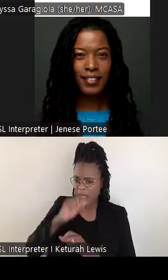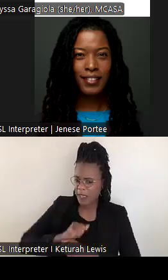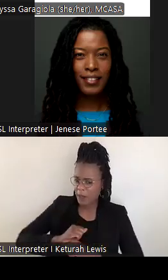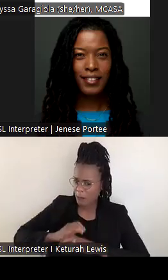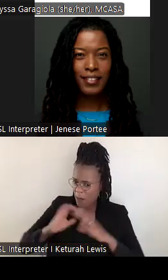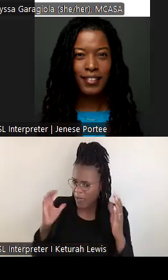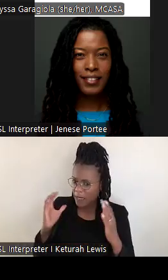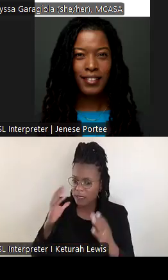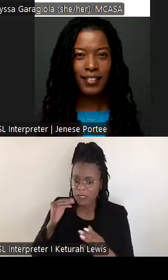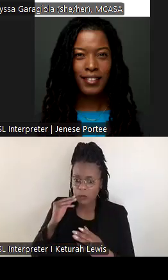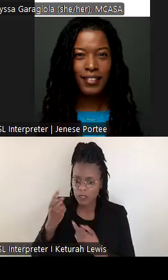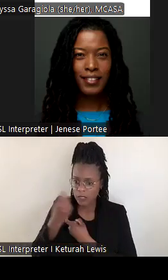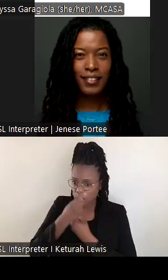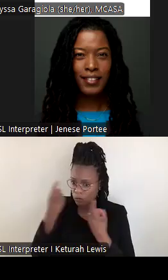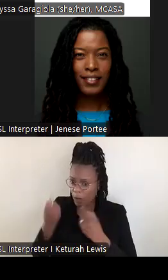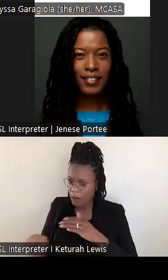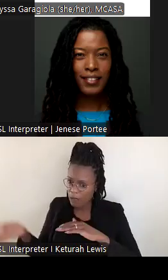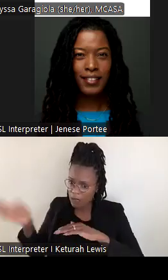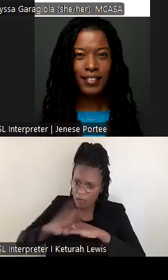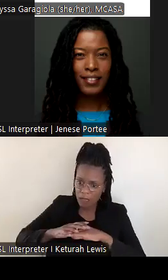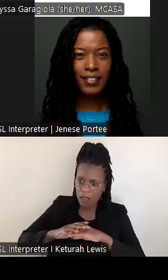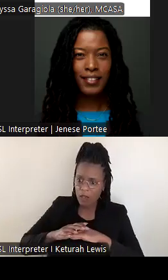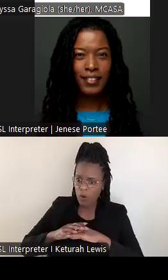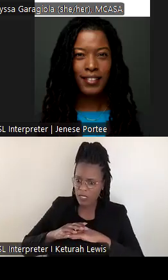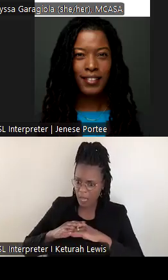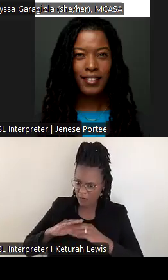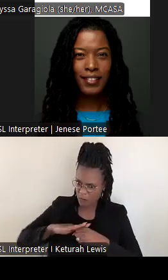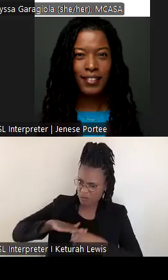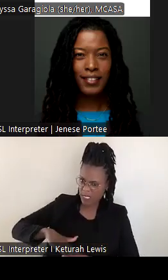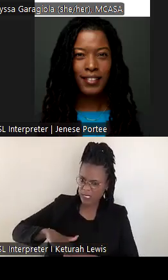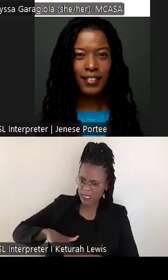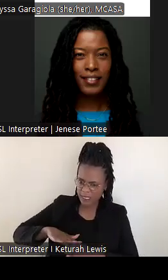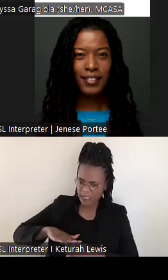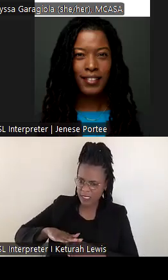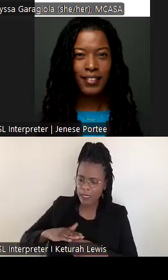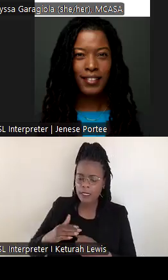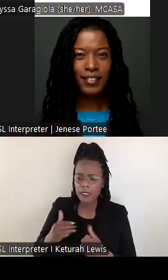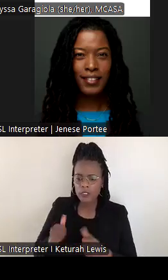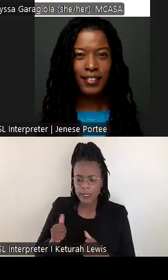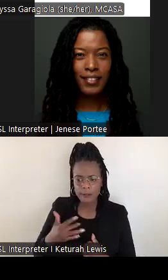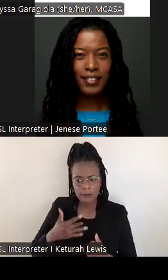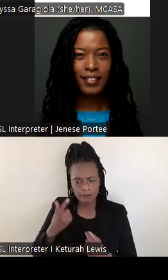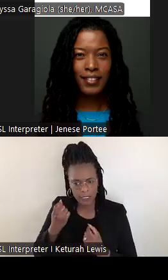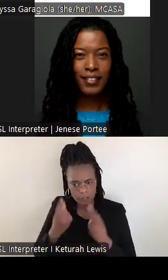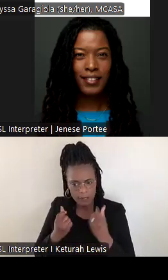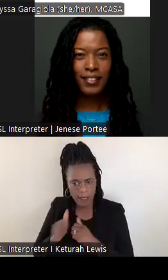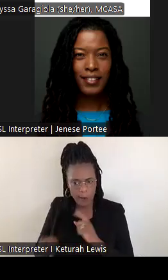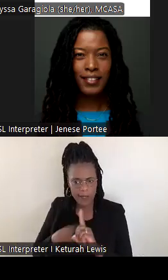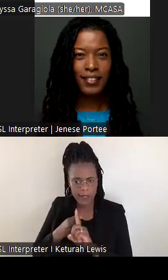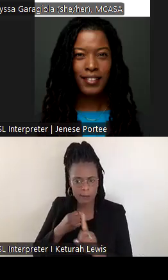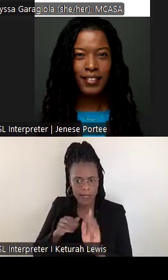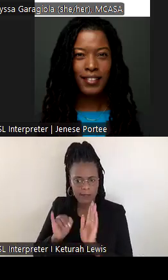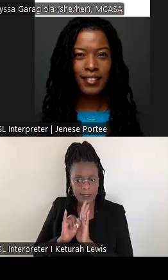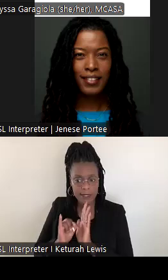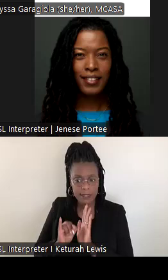of experiencing oppression, and understand how that might impact someone's identity. You could see